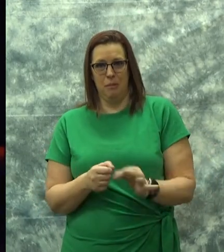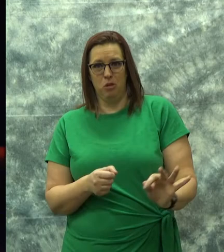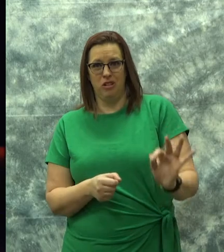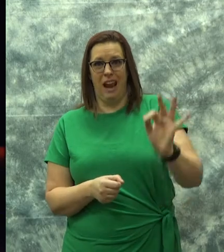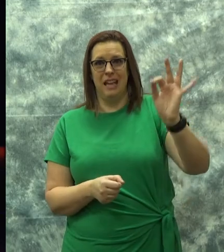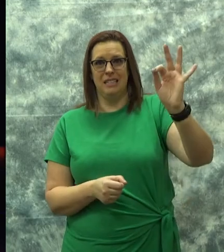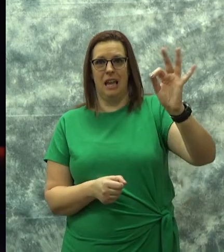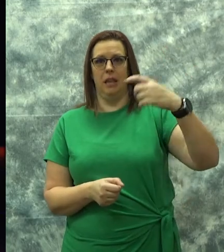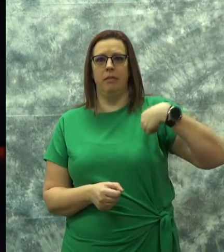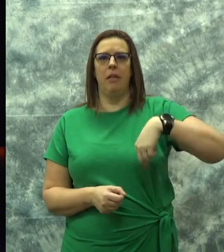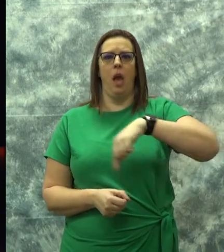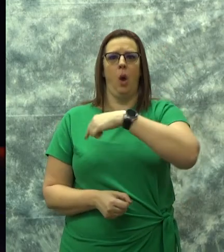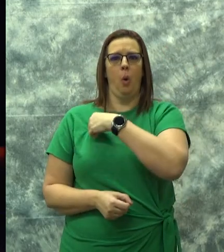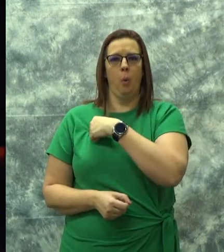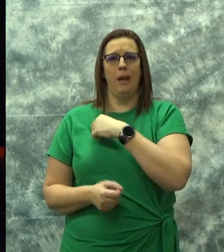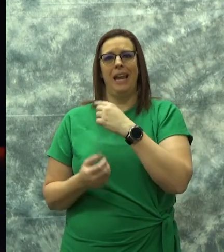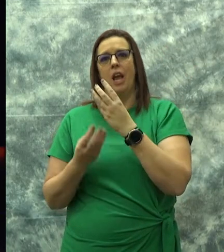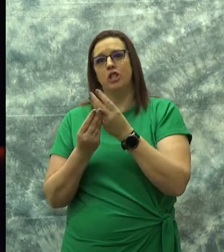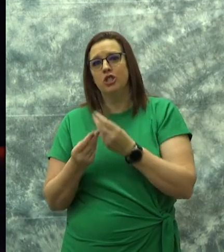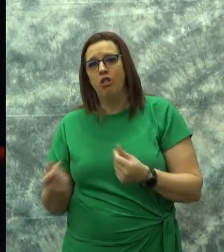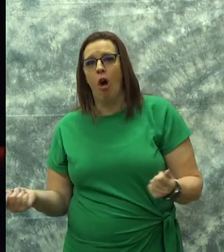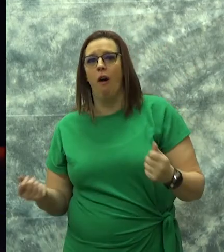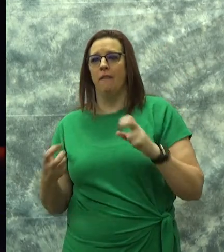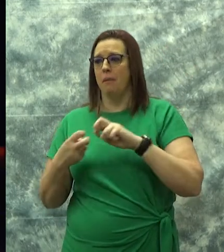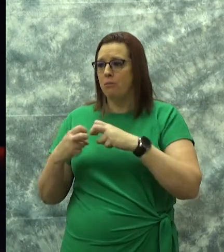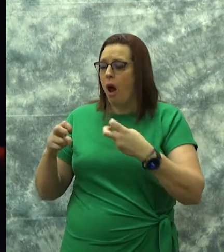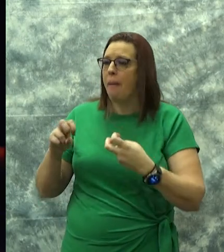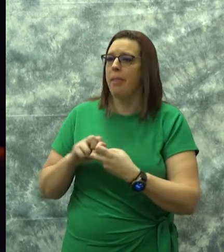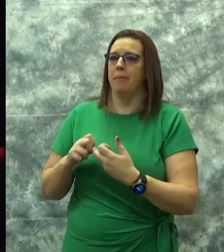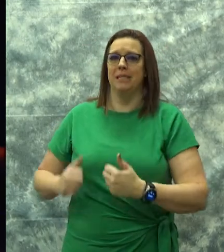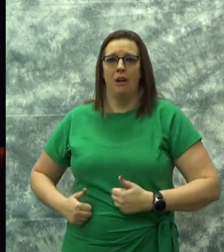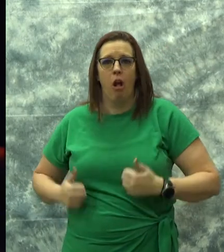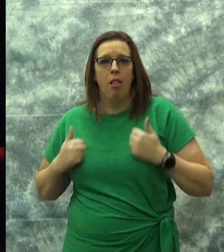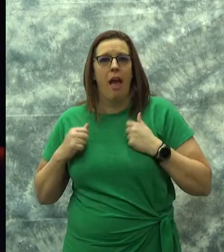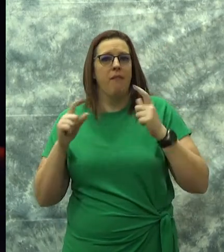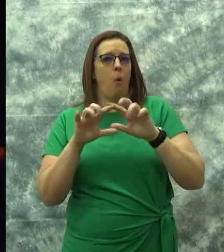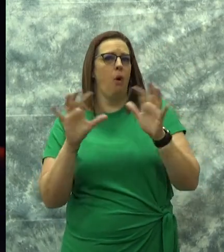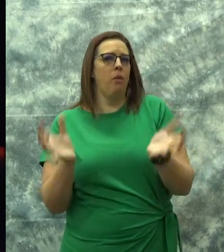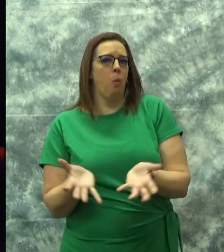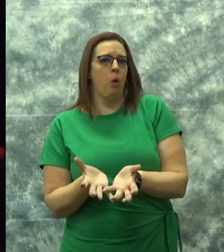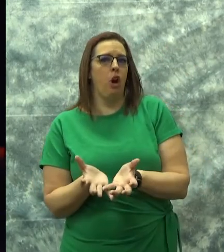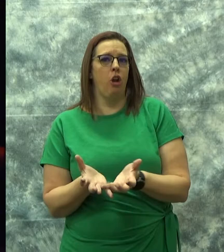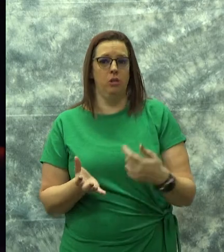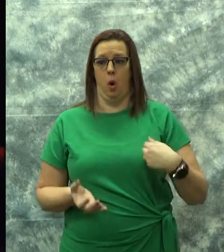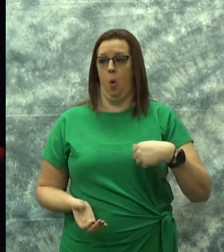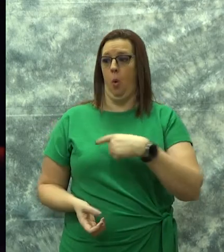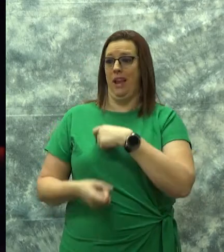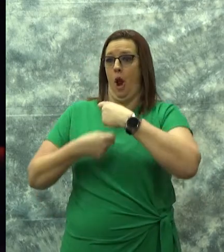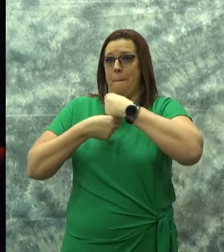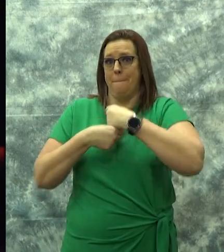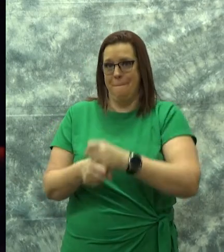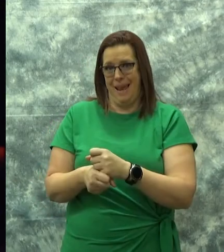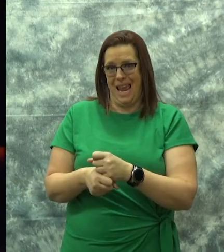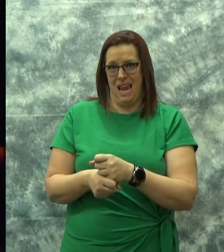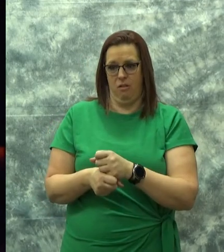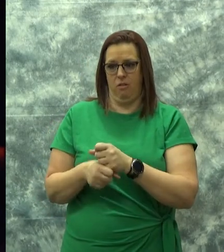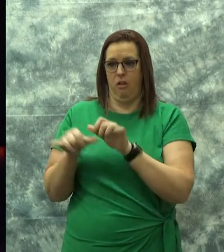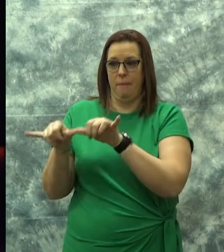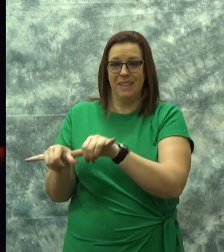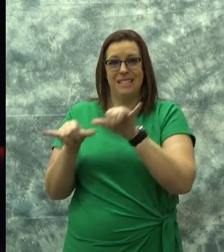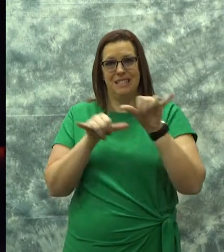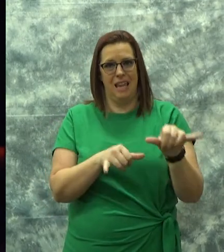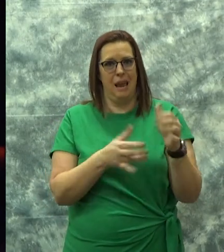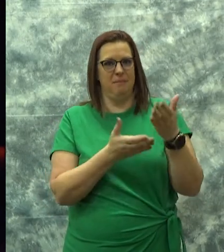can feel and sense as we solve any issue or problem in our life or in our world, because we are made from